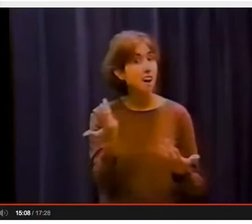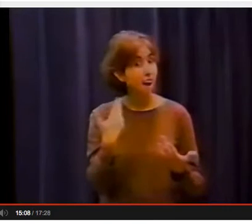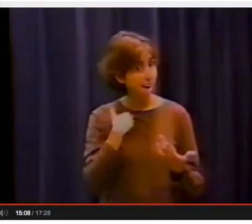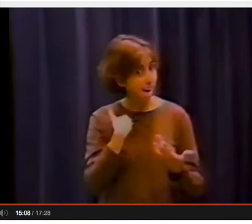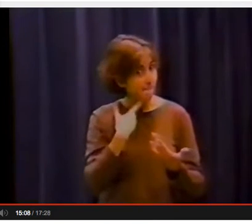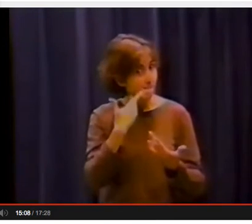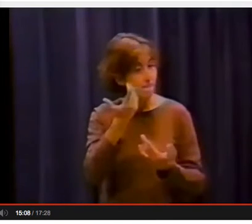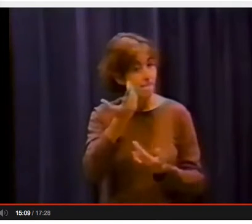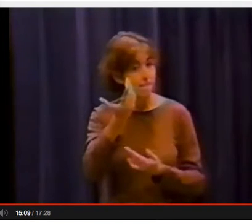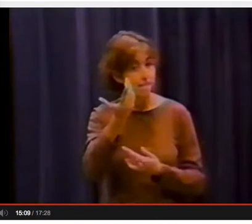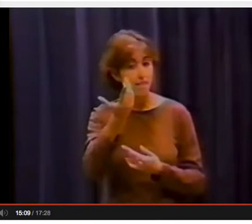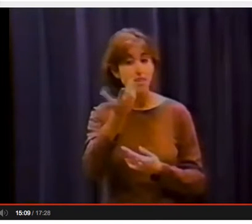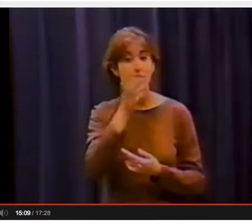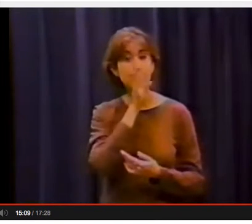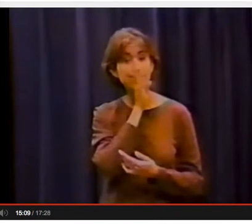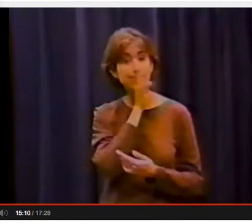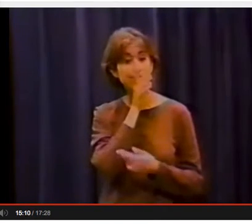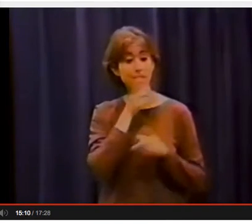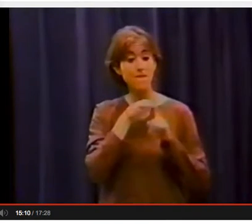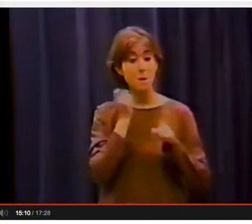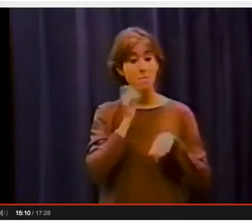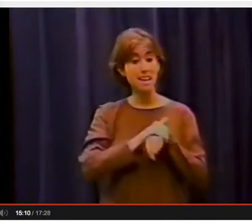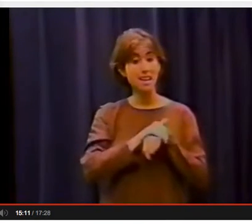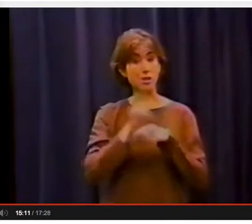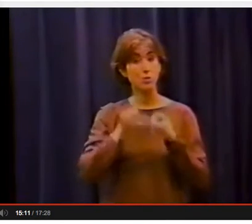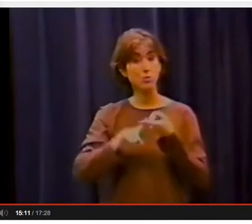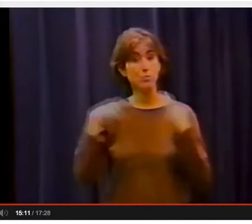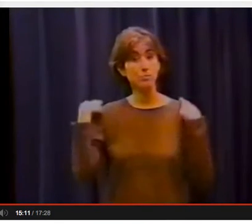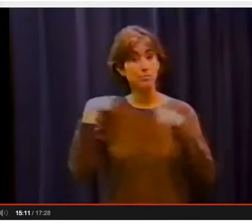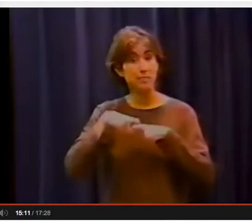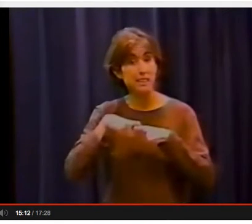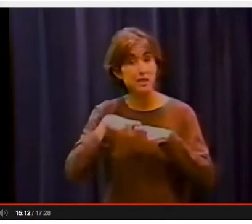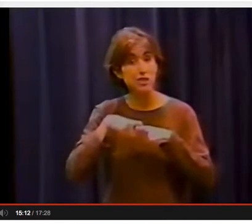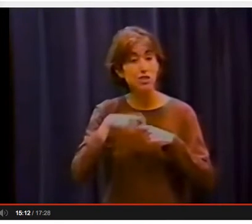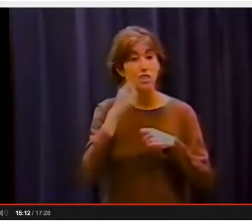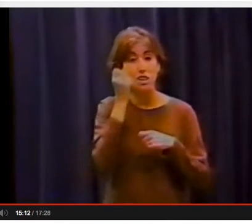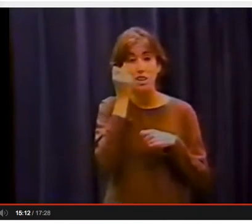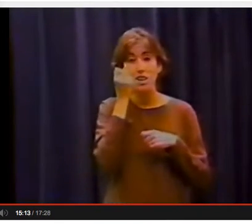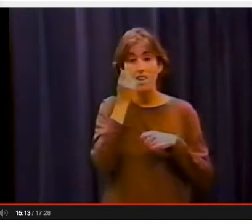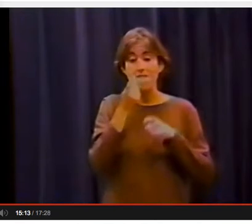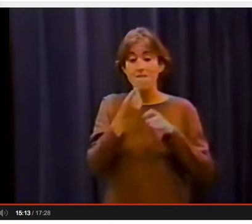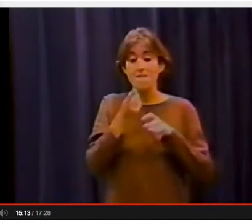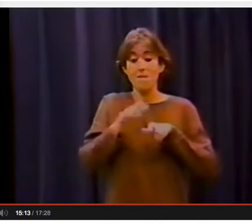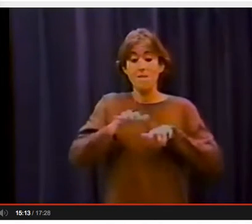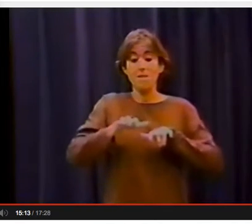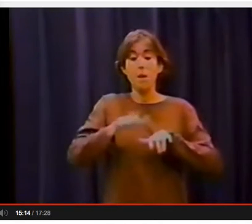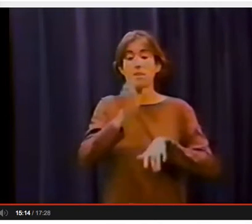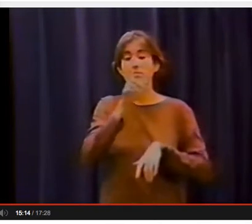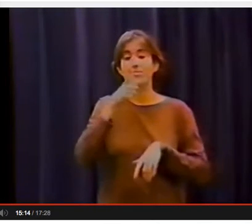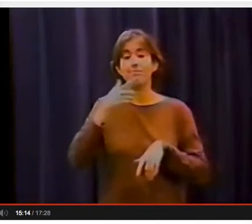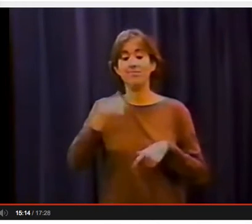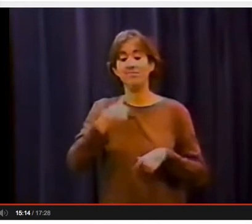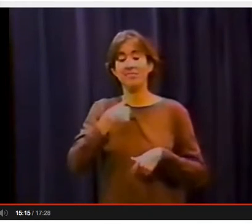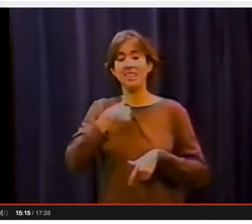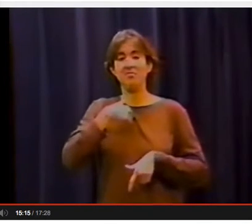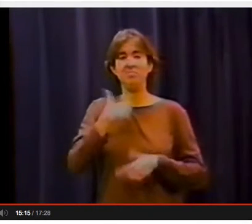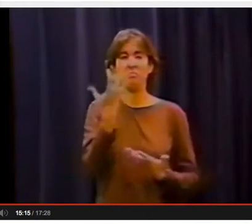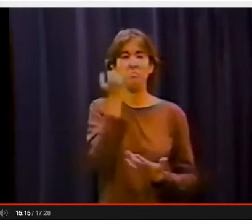the CRS, the California Relay Services, they talk from English to Spanish.